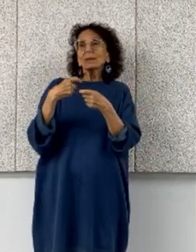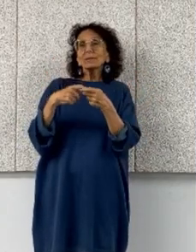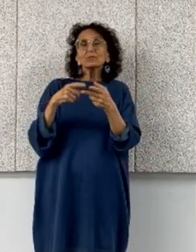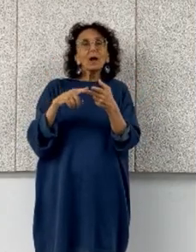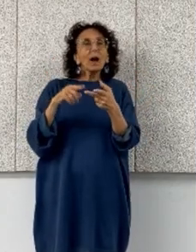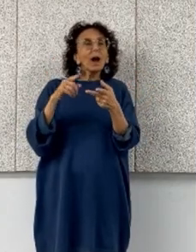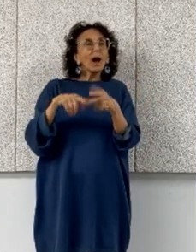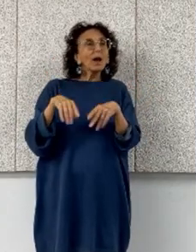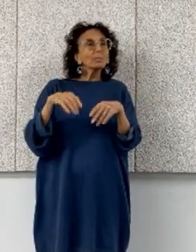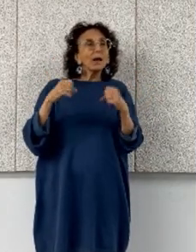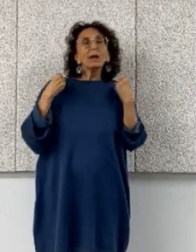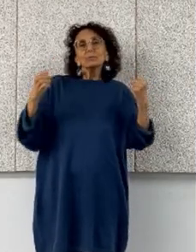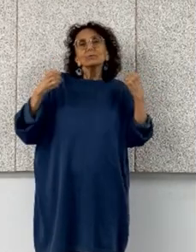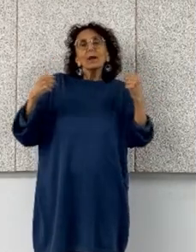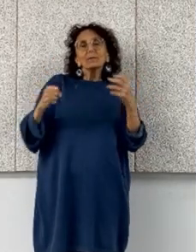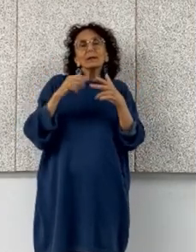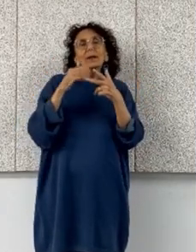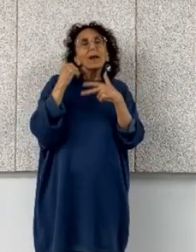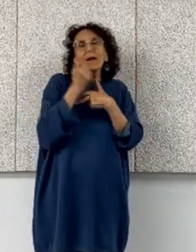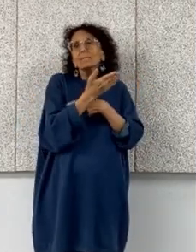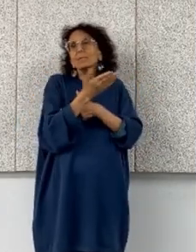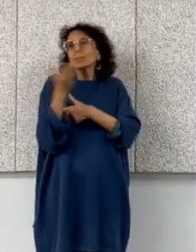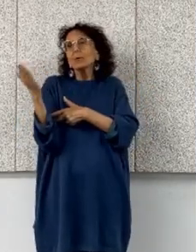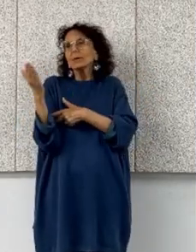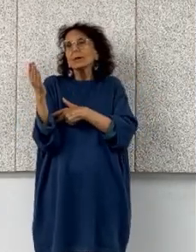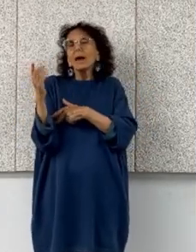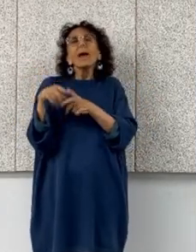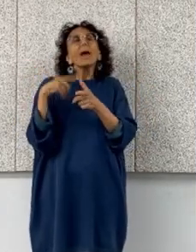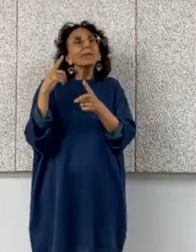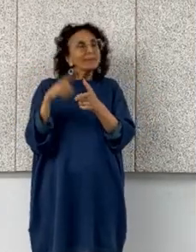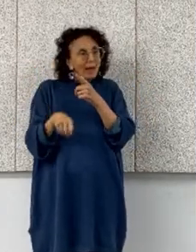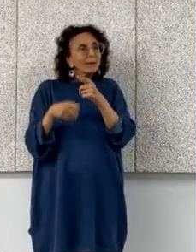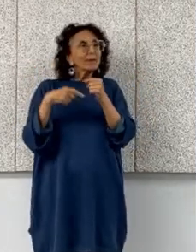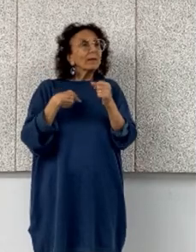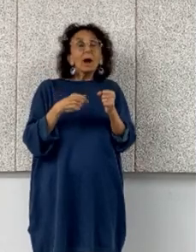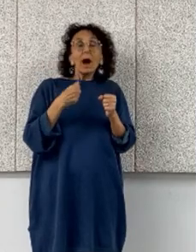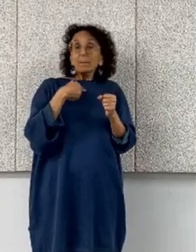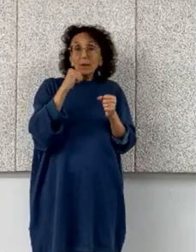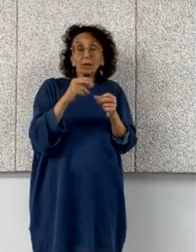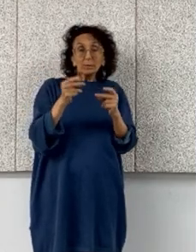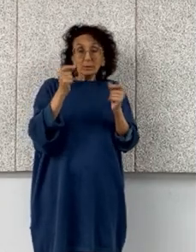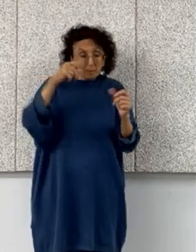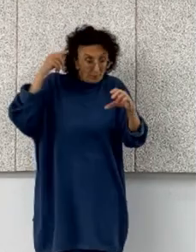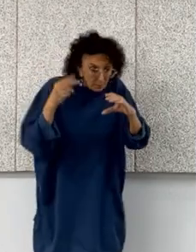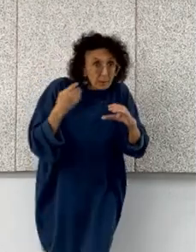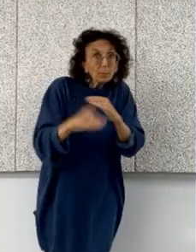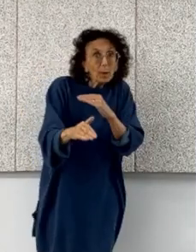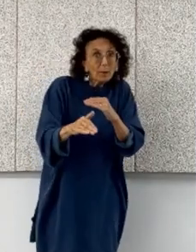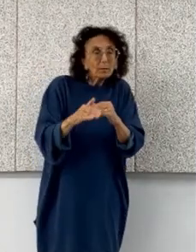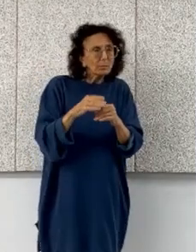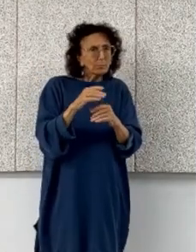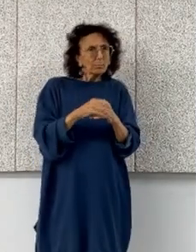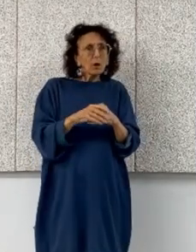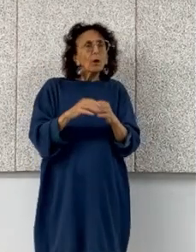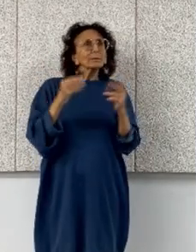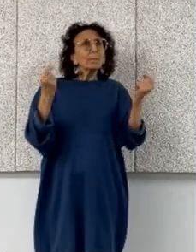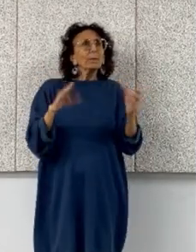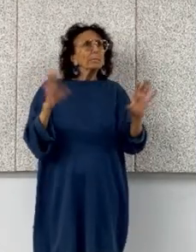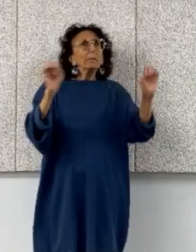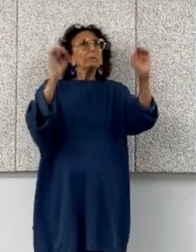I'm doing those three things before I'm doing anything else. And I'm not getting on my email, and I'm not responding to whatever happened over the